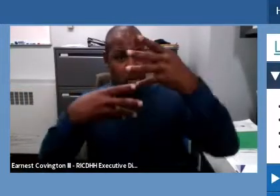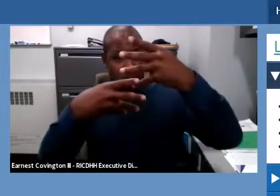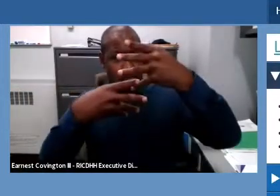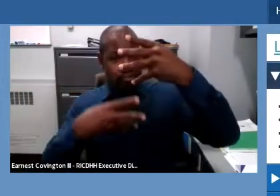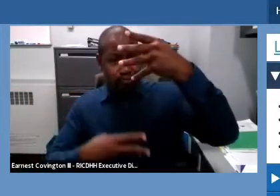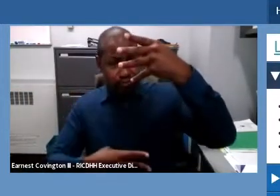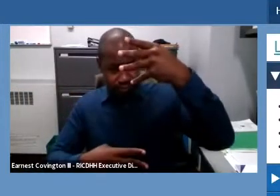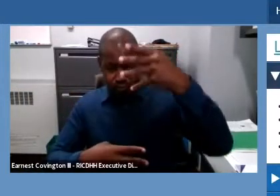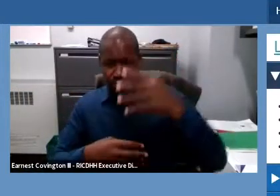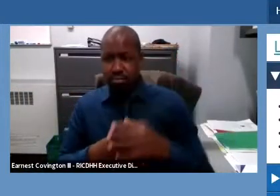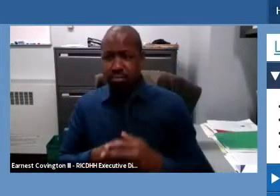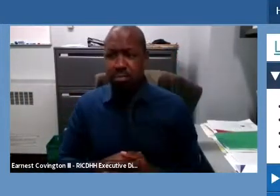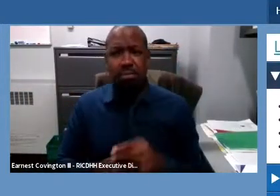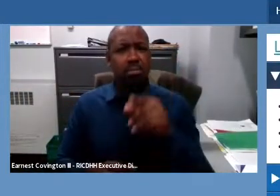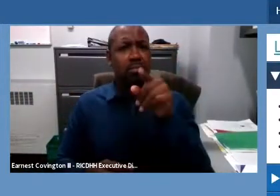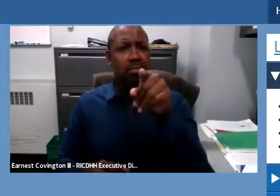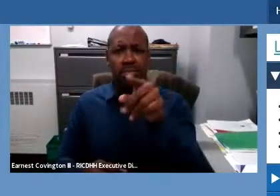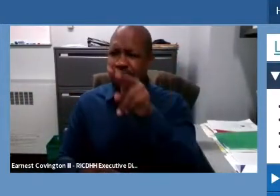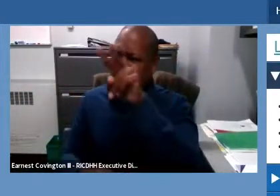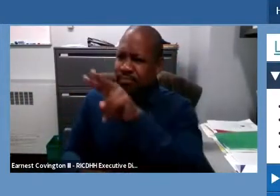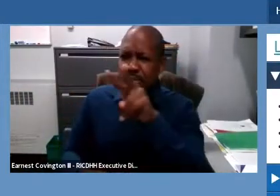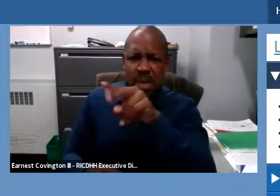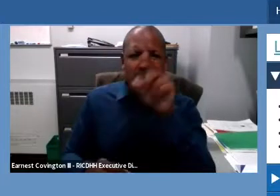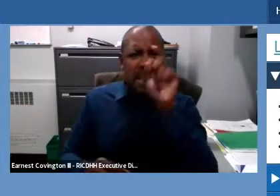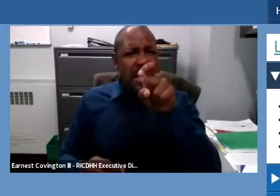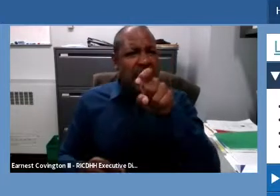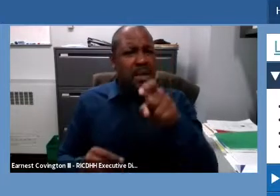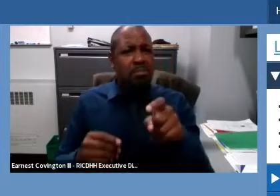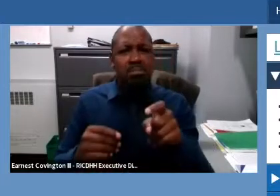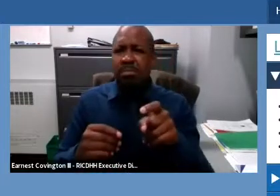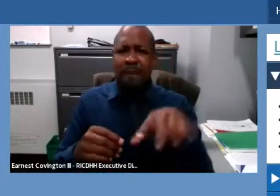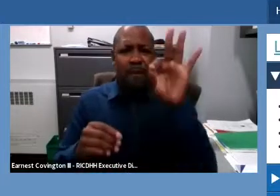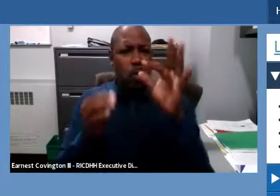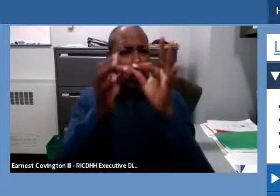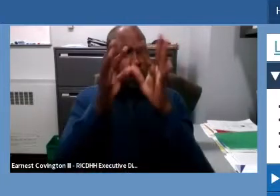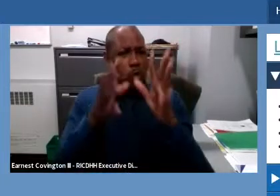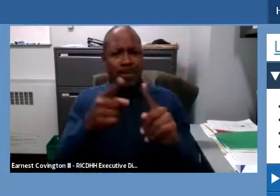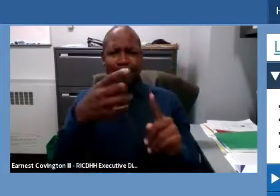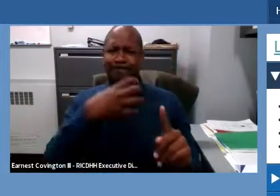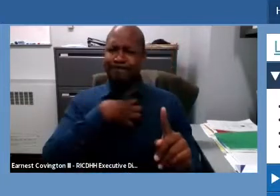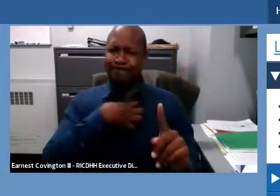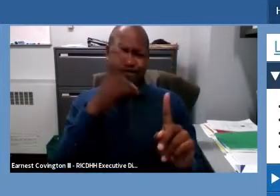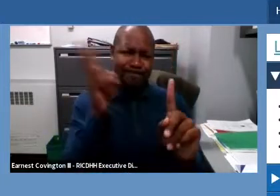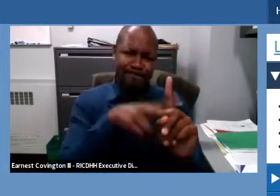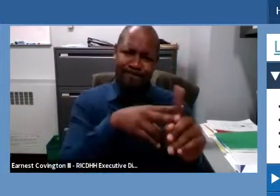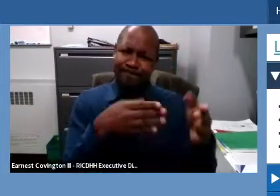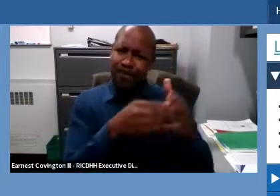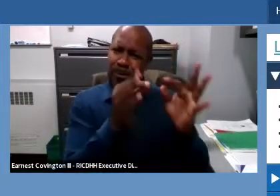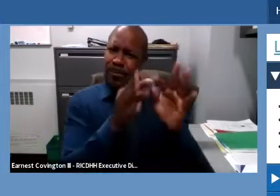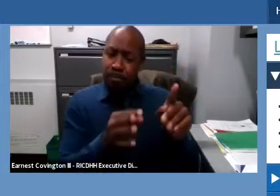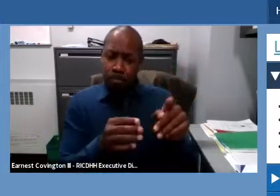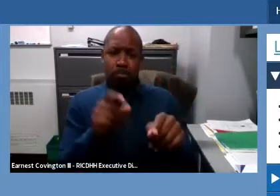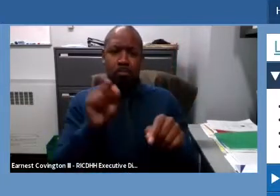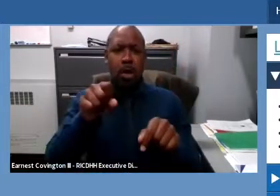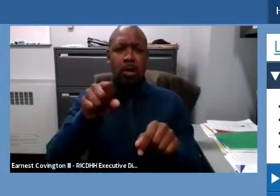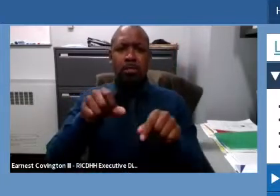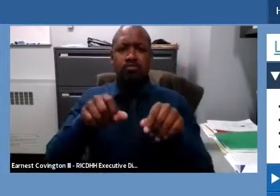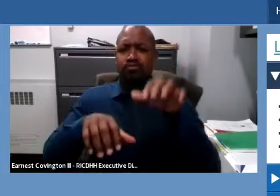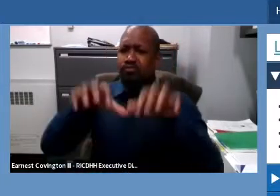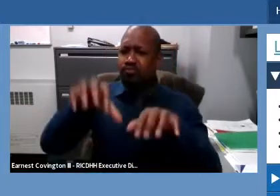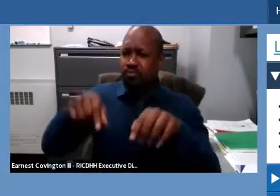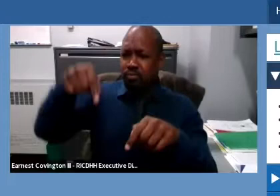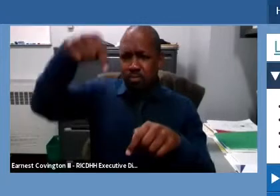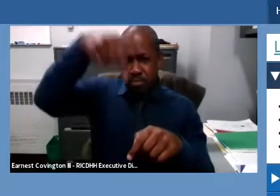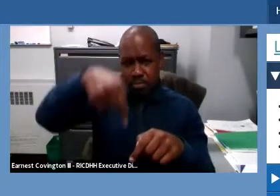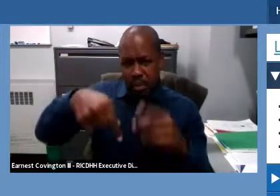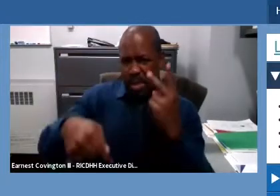Then you see here, it shows all of the licenses provided by the Department of Health. And you need to look for